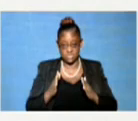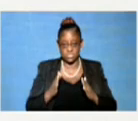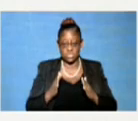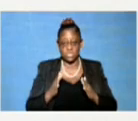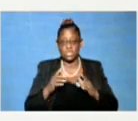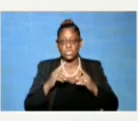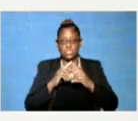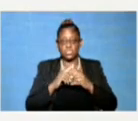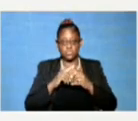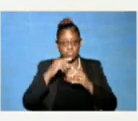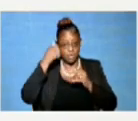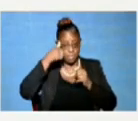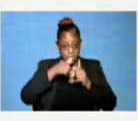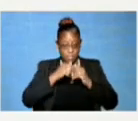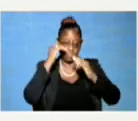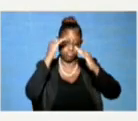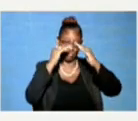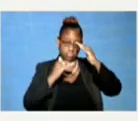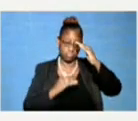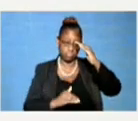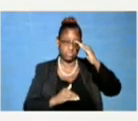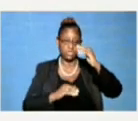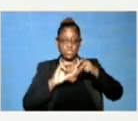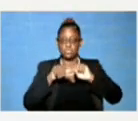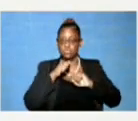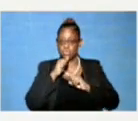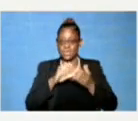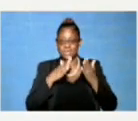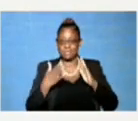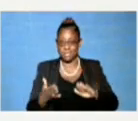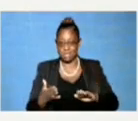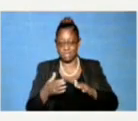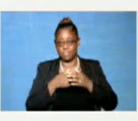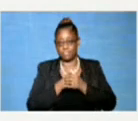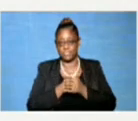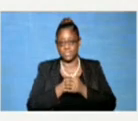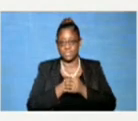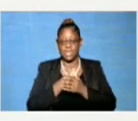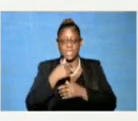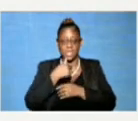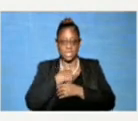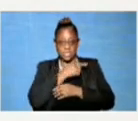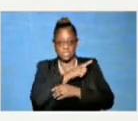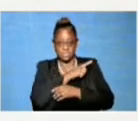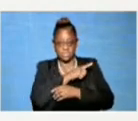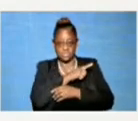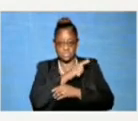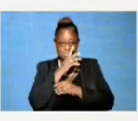the tips provided to avoid becoming a statistic of this mosquito-borne virus. For the Bahamas Tonight, I'm LaDon Davis.